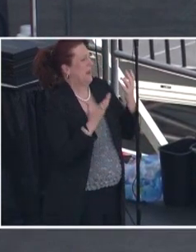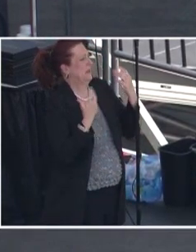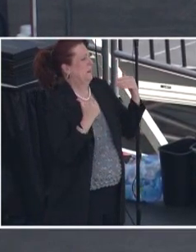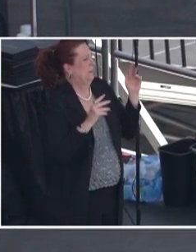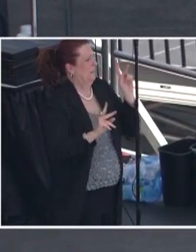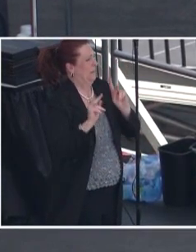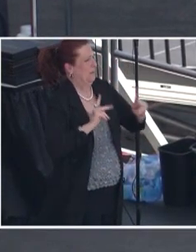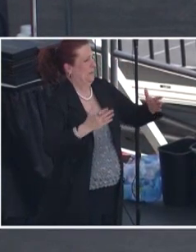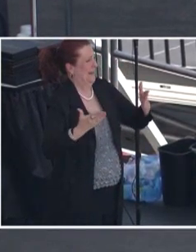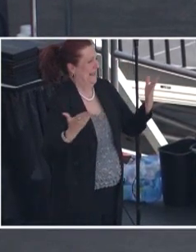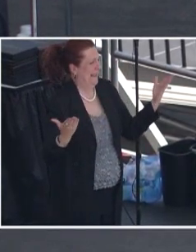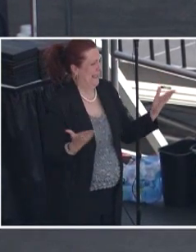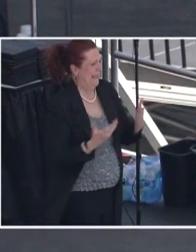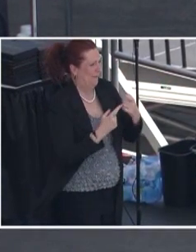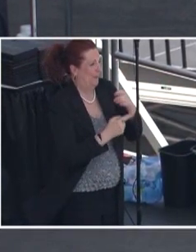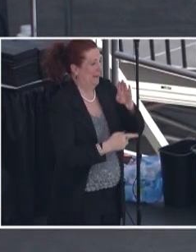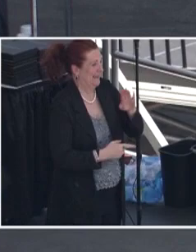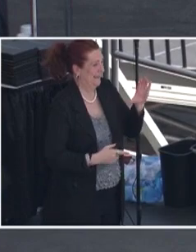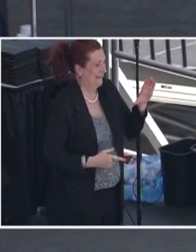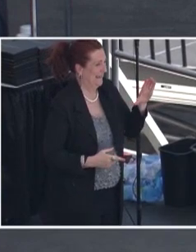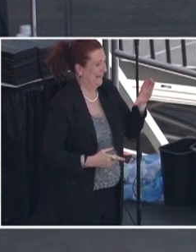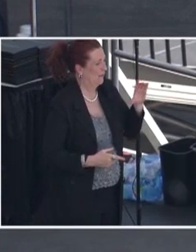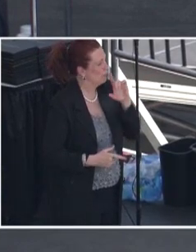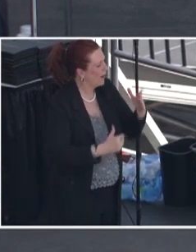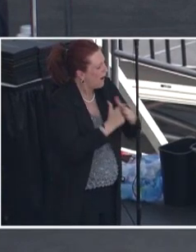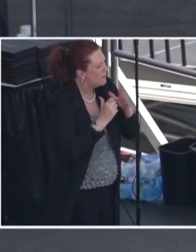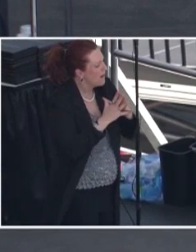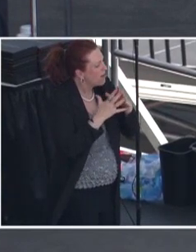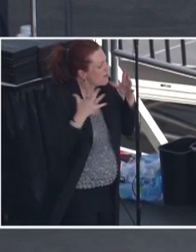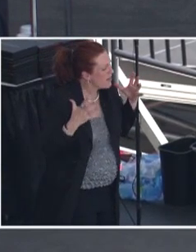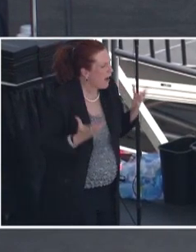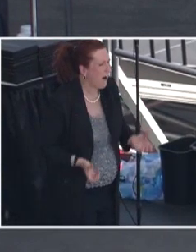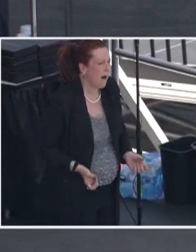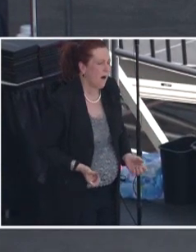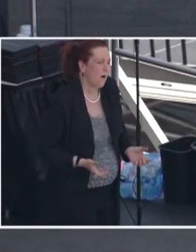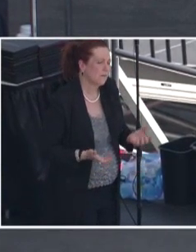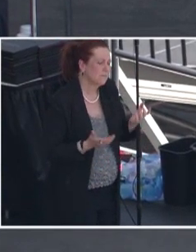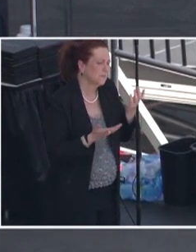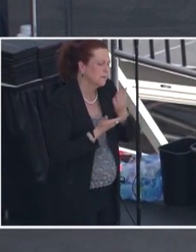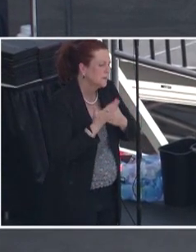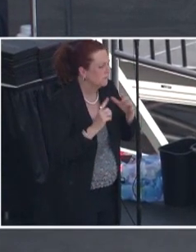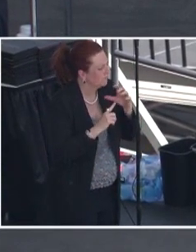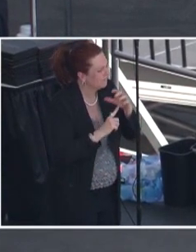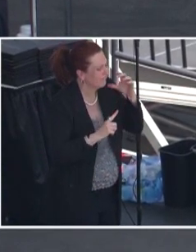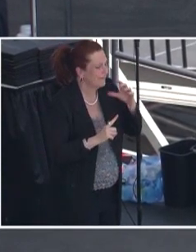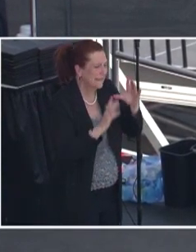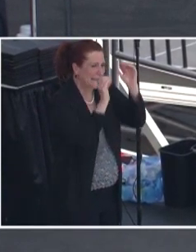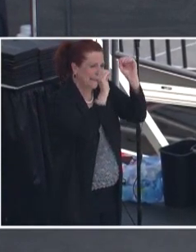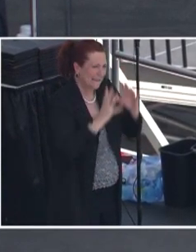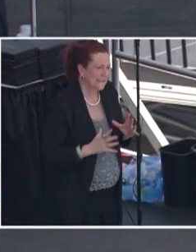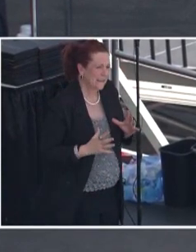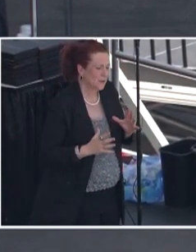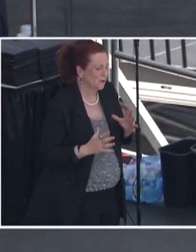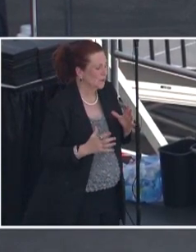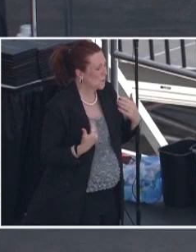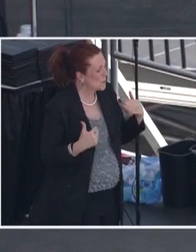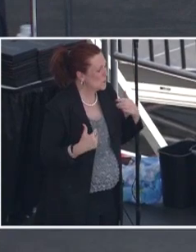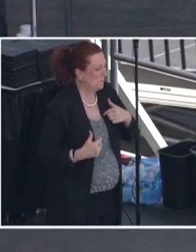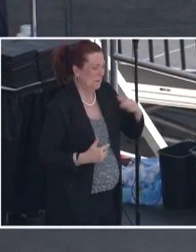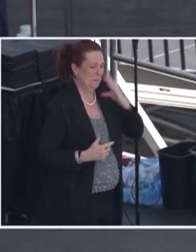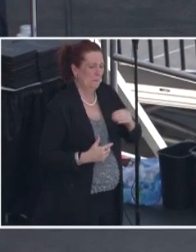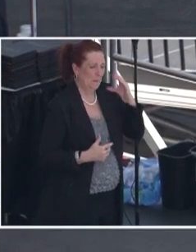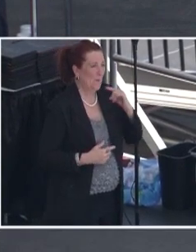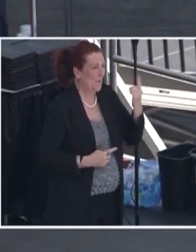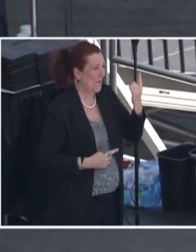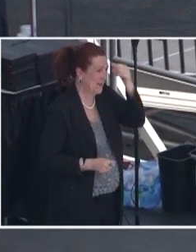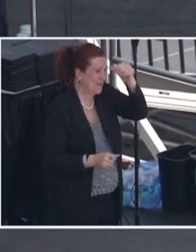memory. I had many amazing professors during my 7 years. One that will always come to mind